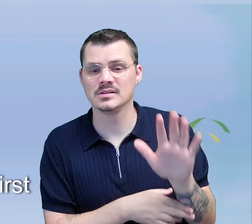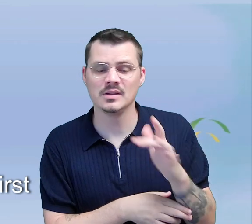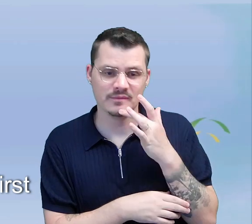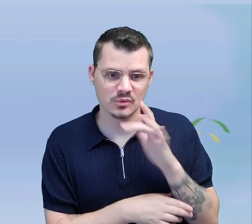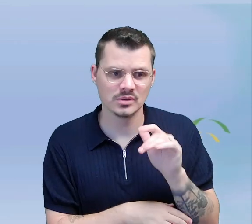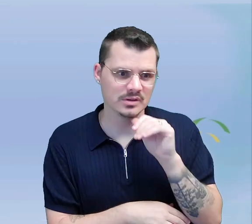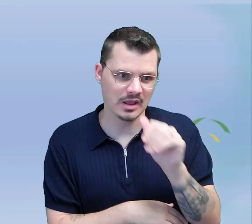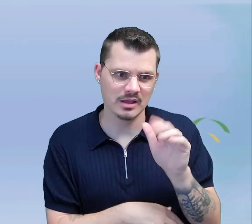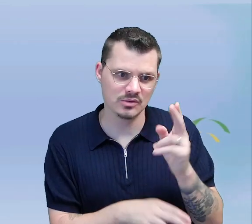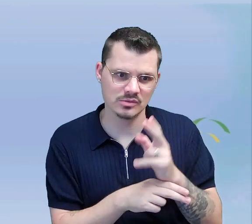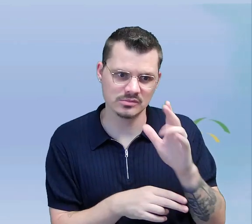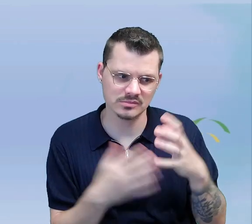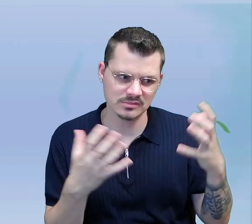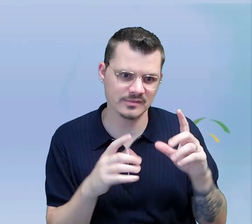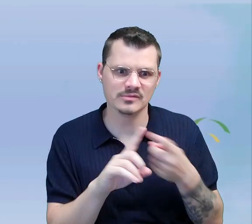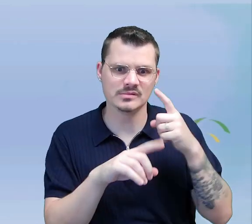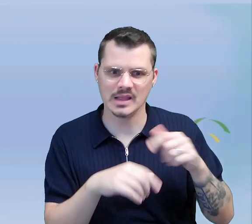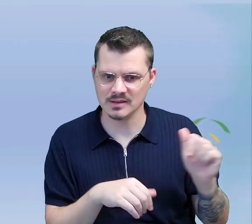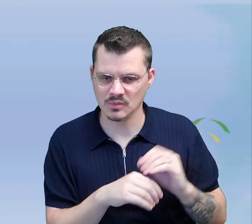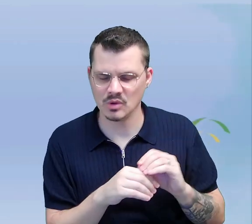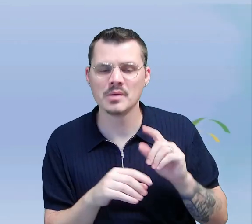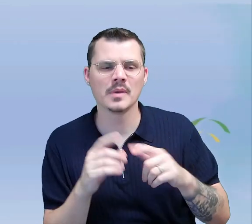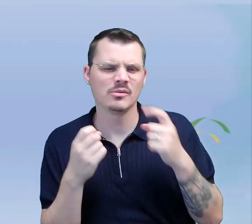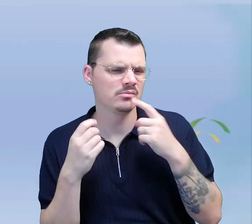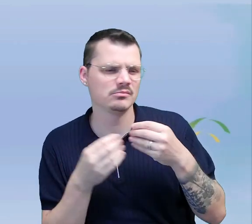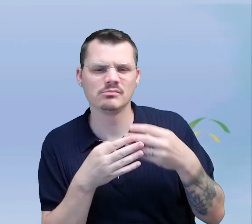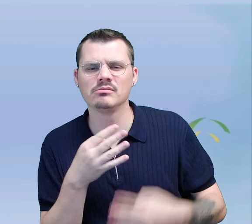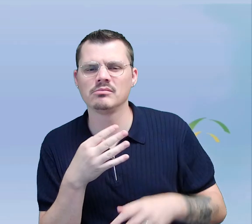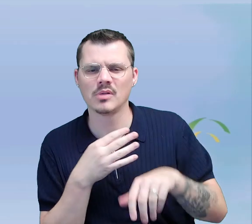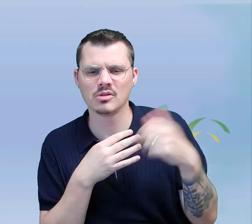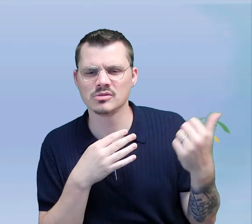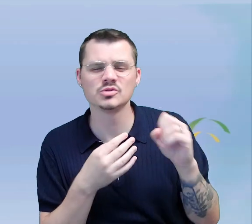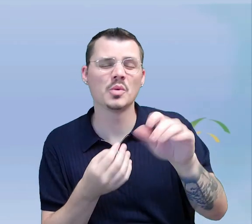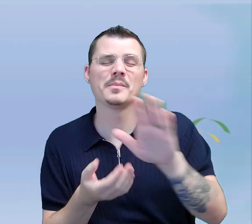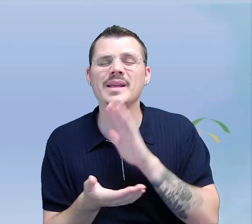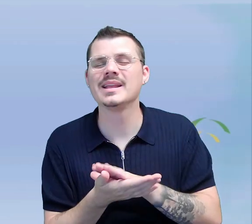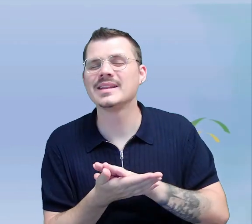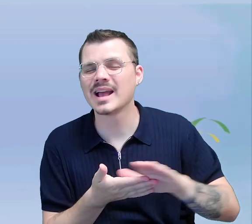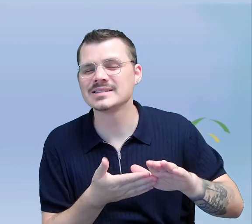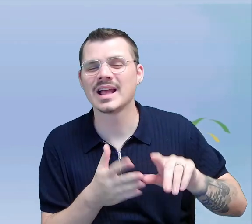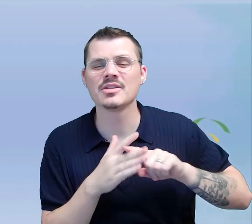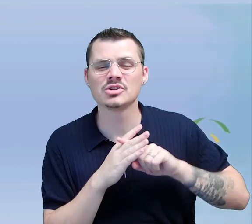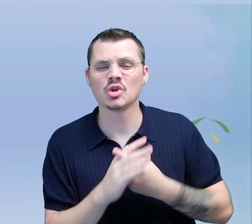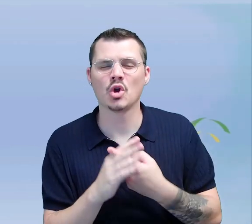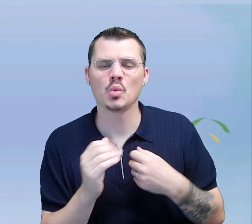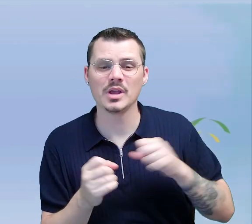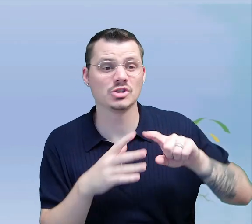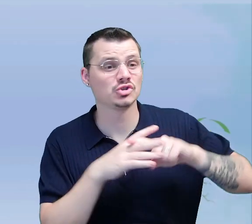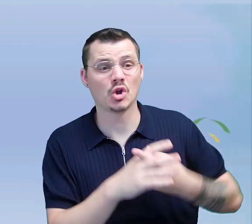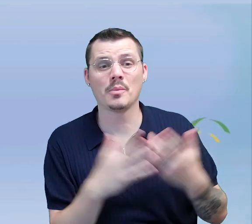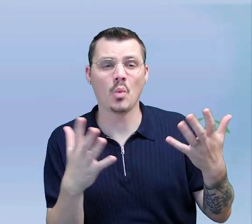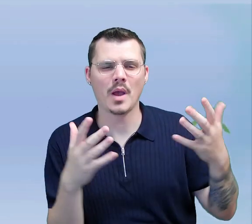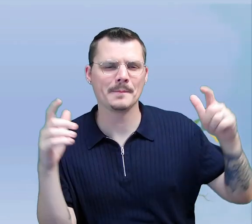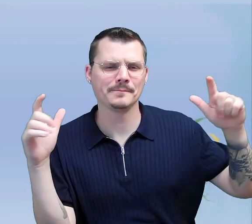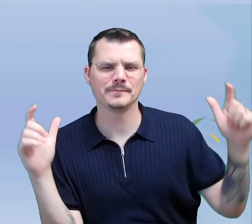it's not the first line anymore, and a whole bunch of others. So it's nice if at the start we can start